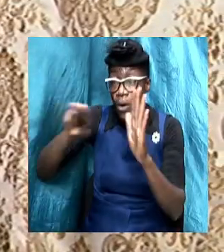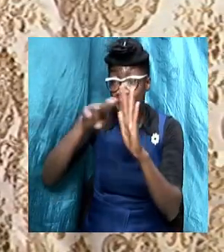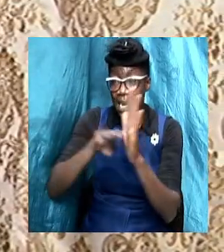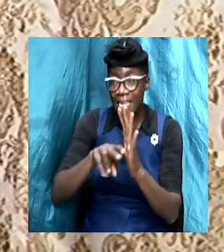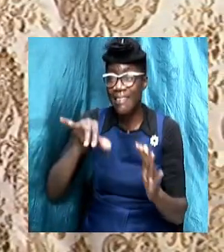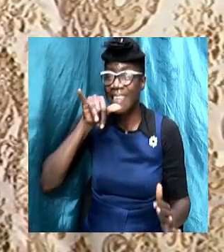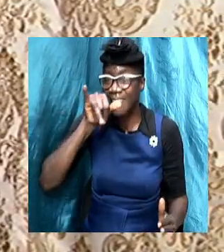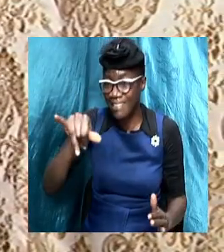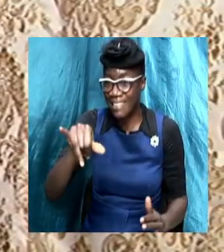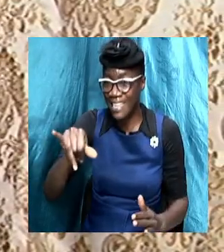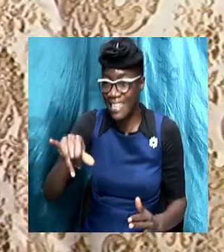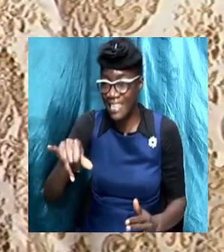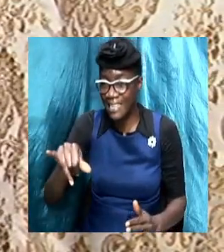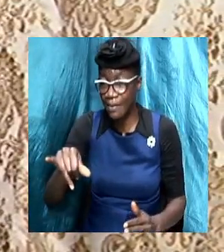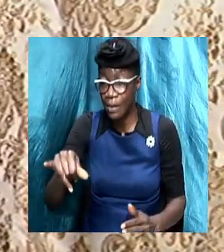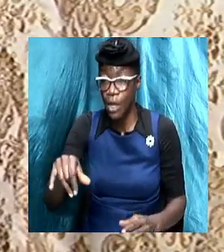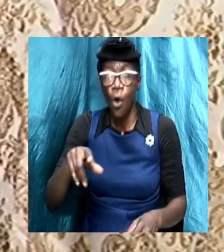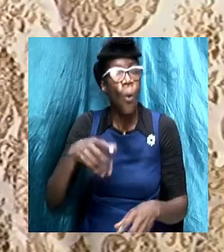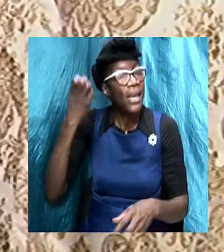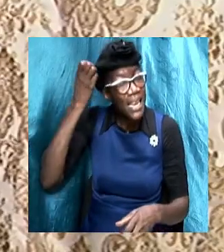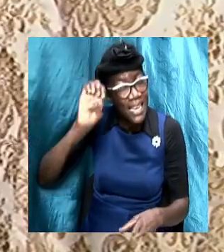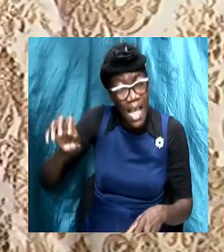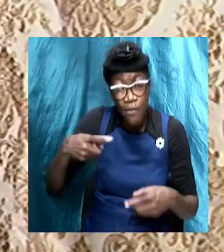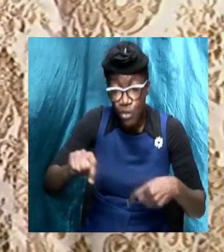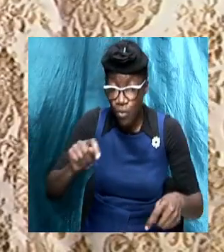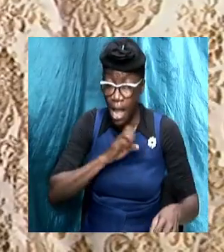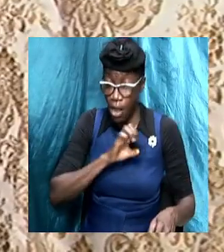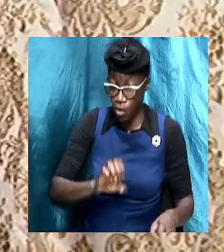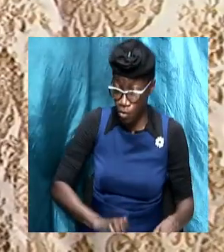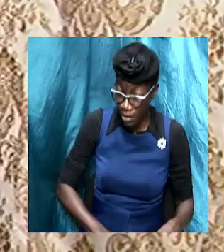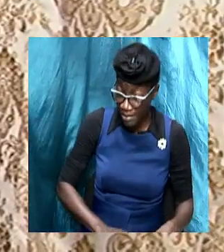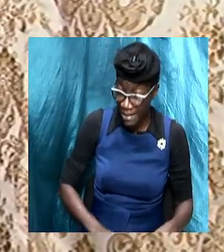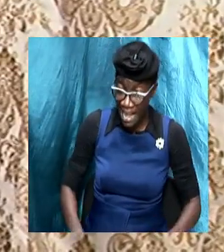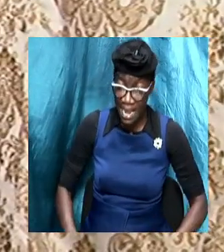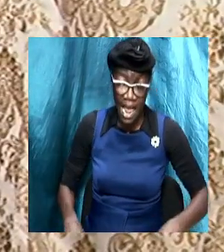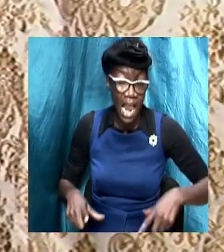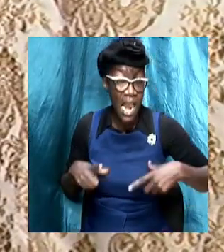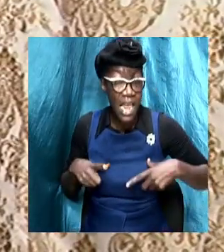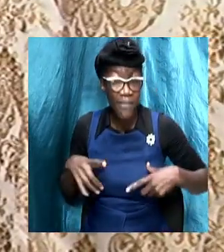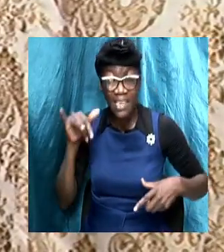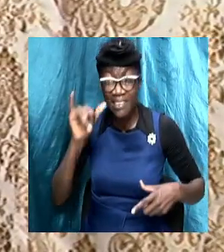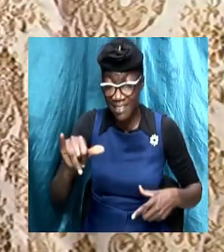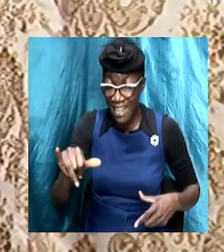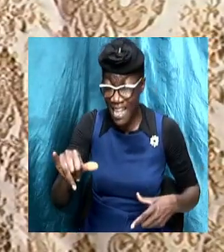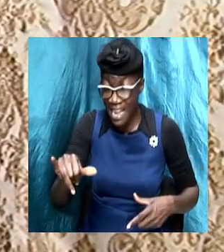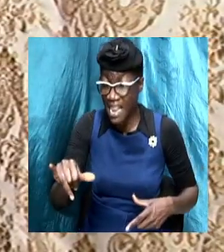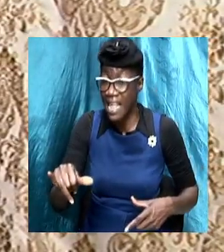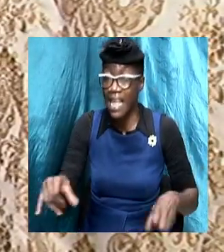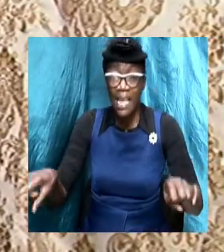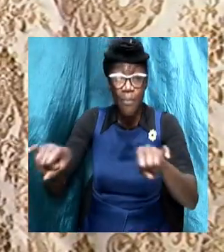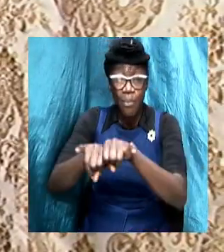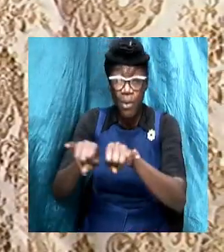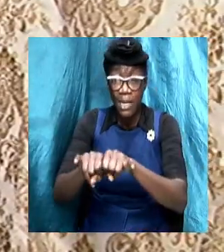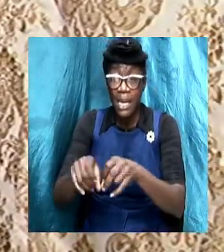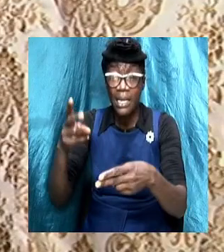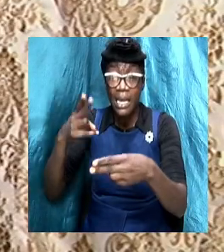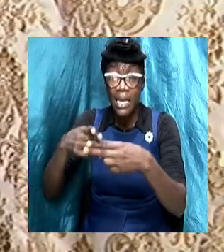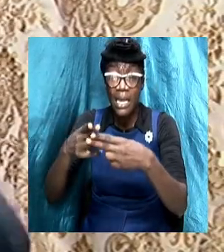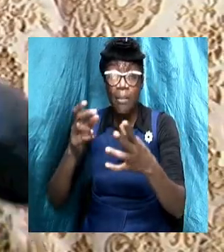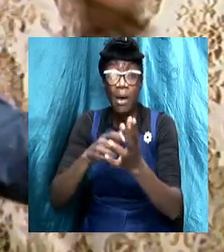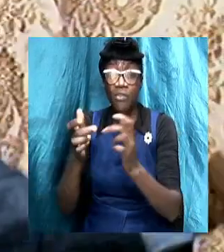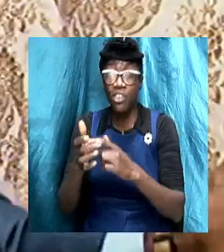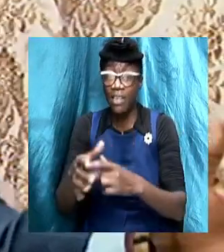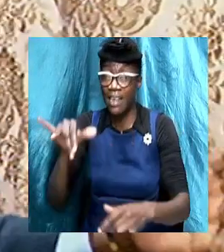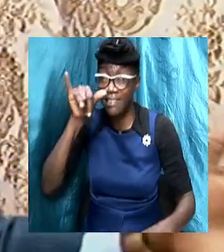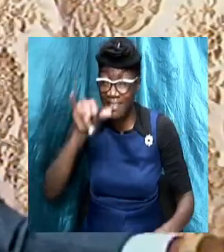tries, Christian living is still important. No matter what the devil tries, the name of Jesus is still the most powerful name. And